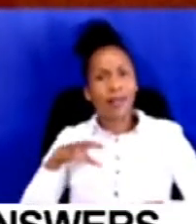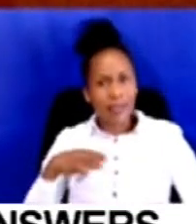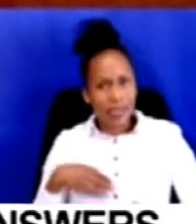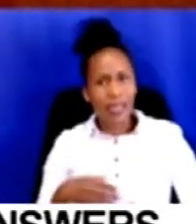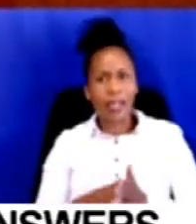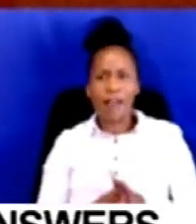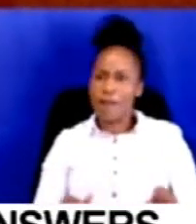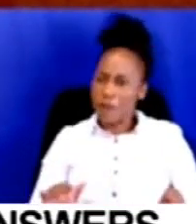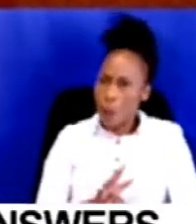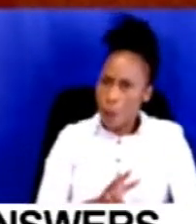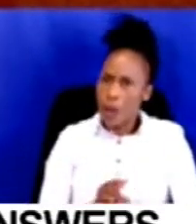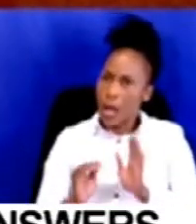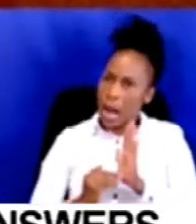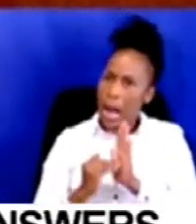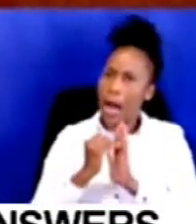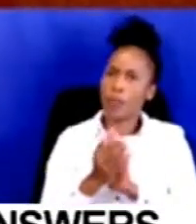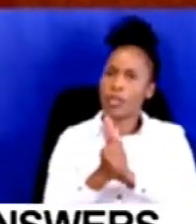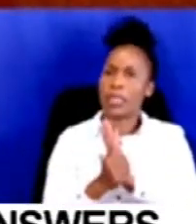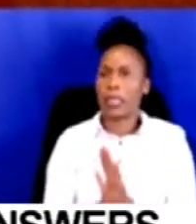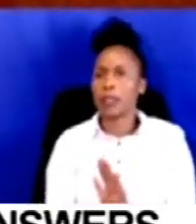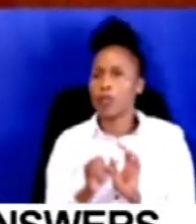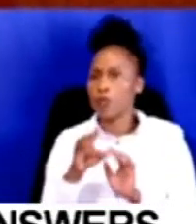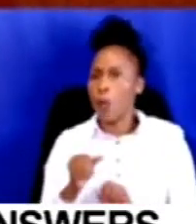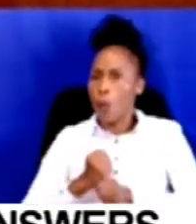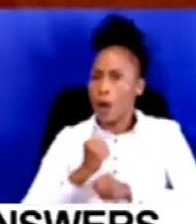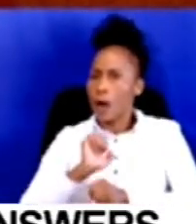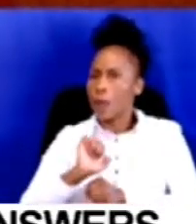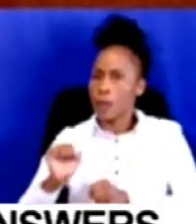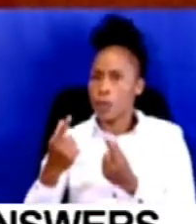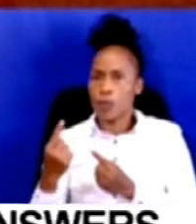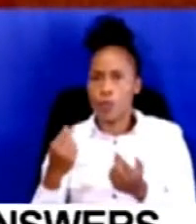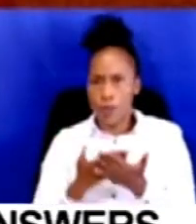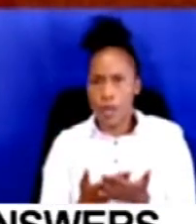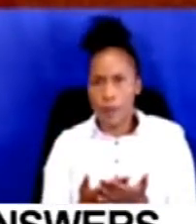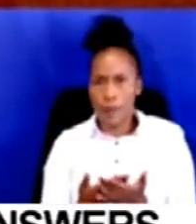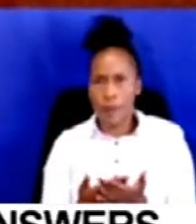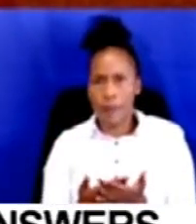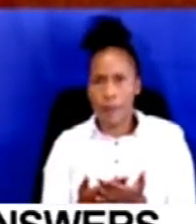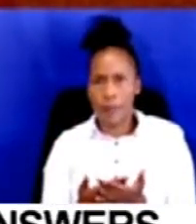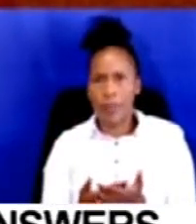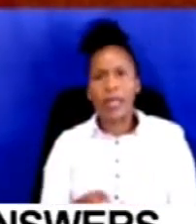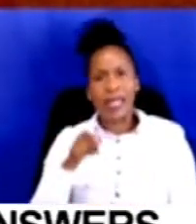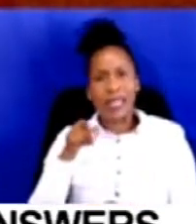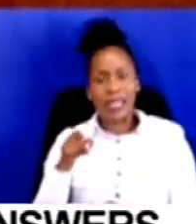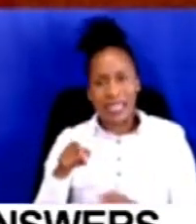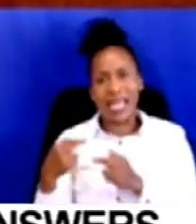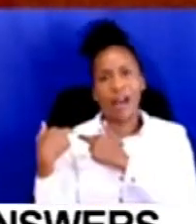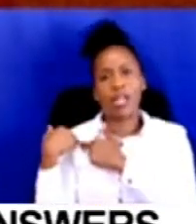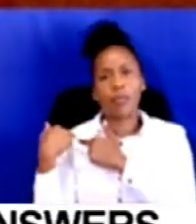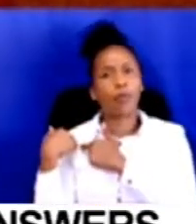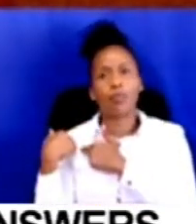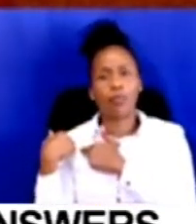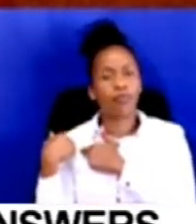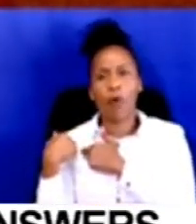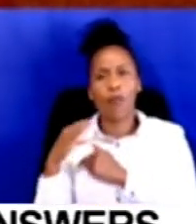sufficiently upskilled that they can do their jobs well. If this is not the responsibility of